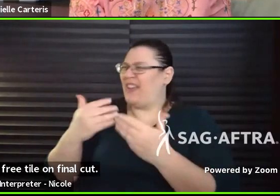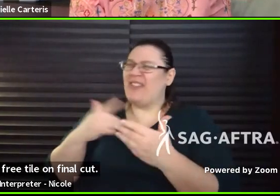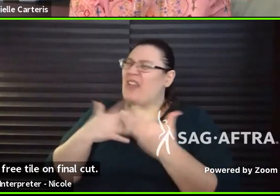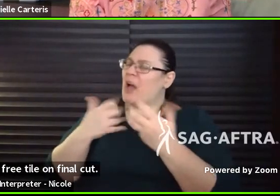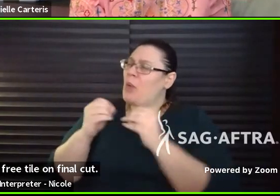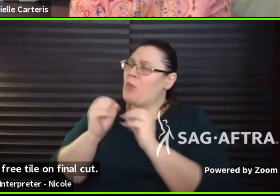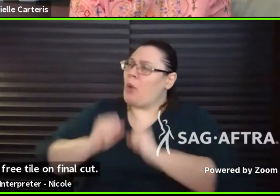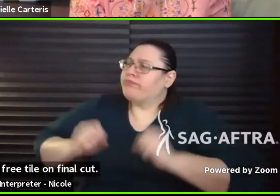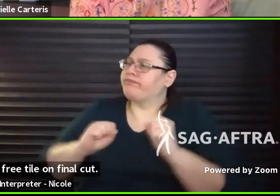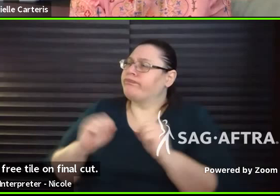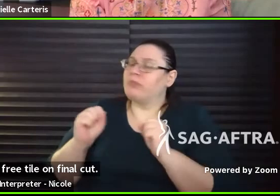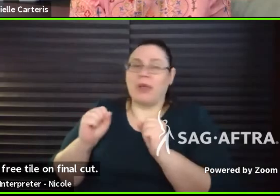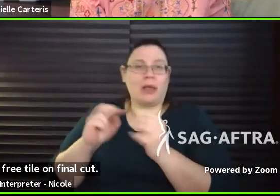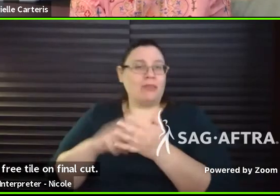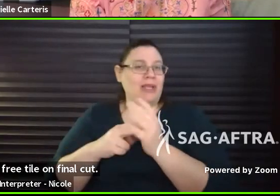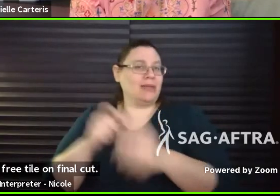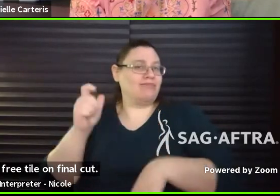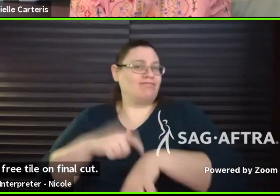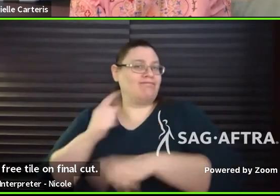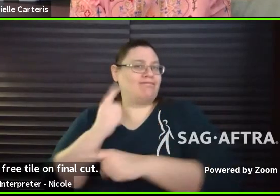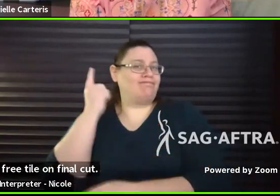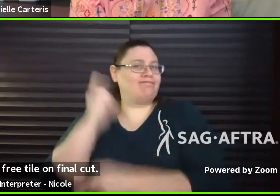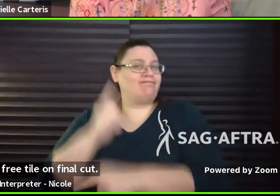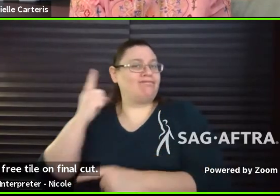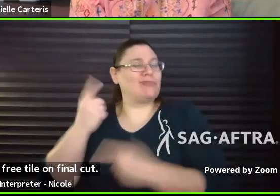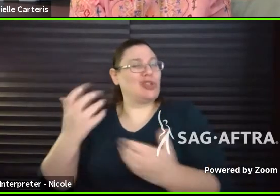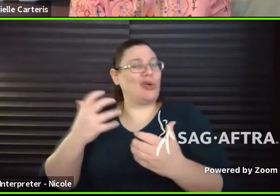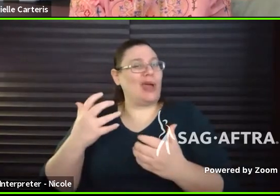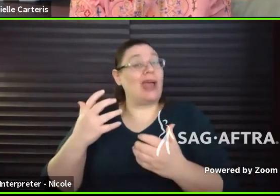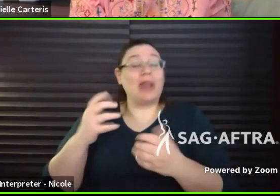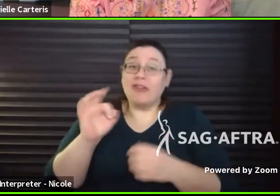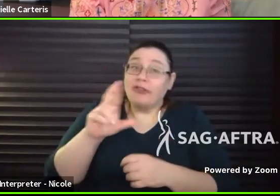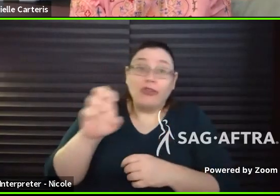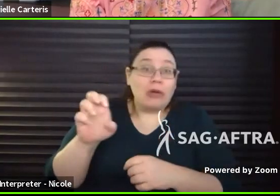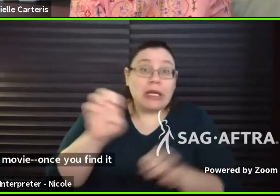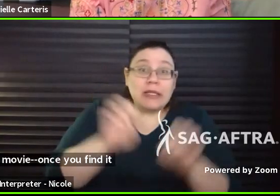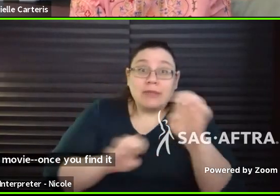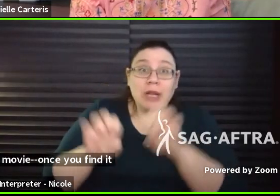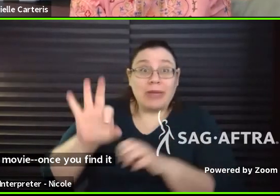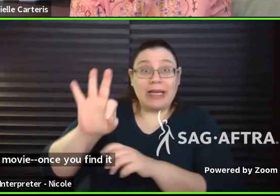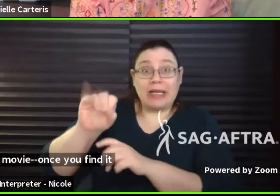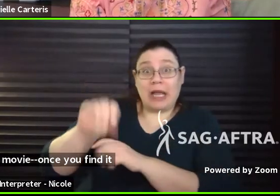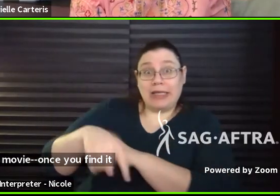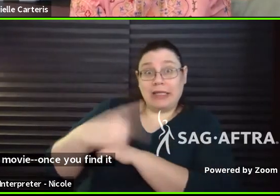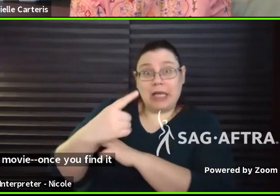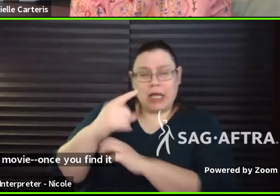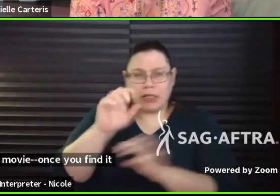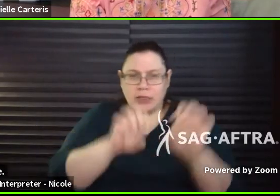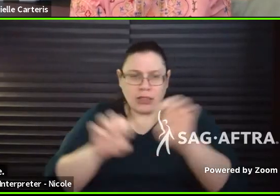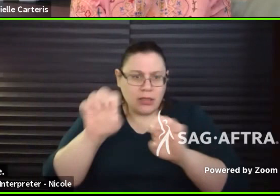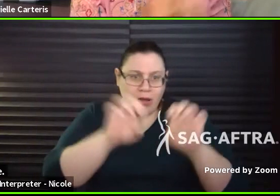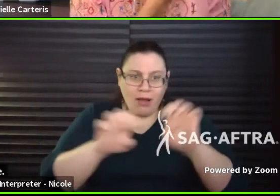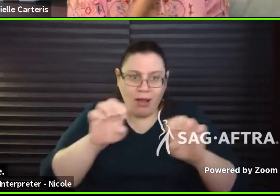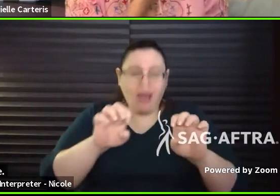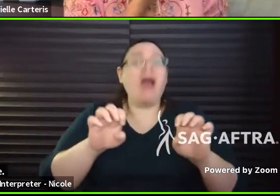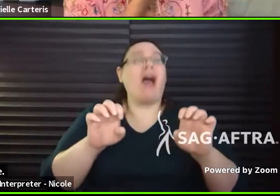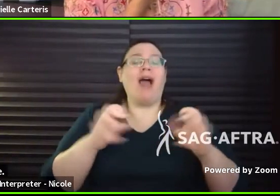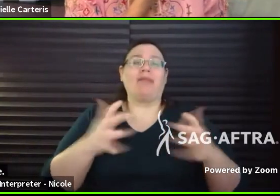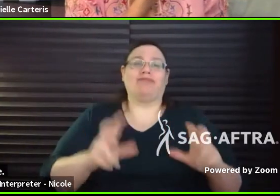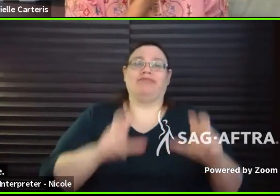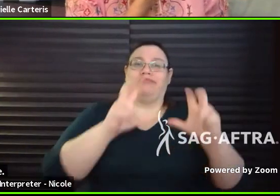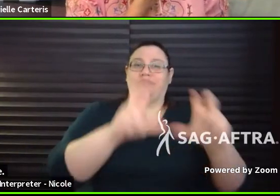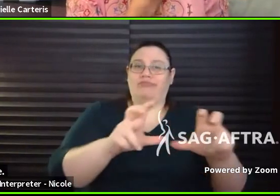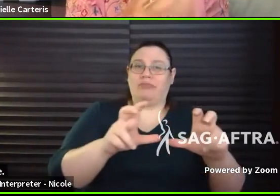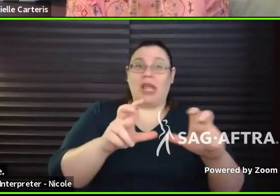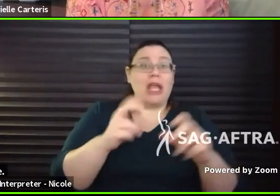means you're probably ready for Final Cut. Get the free trial for Final Cut. You get 90 days with that, and then open your iMovie project in Final Cut and apply some of the stuff